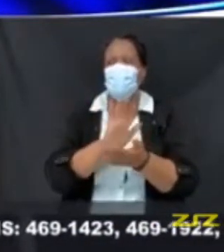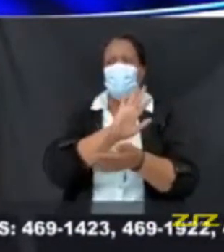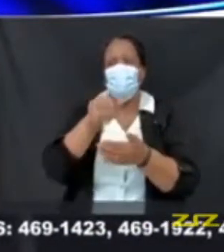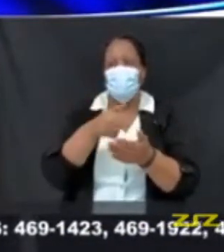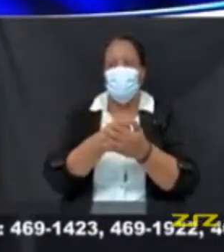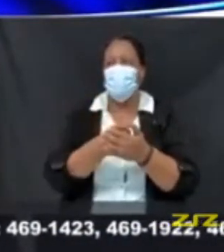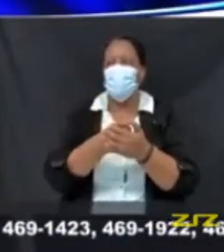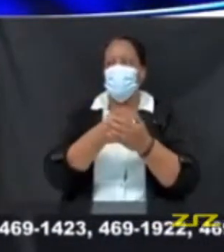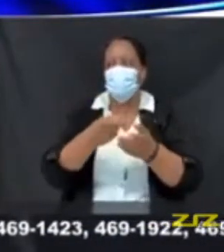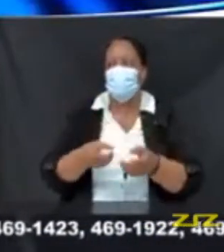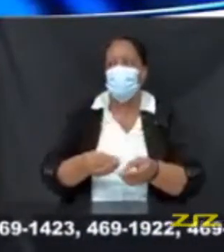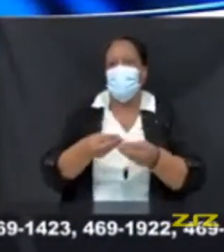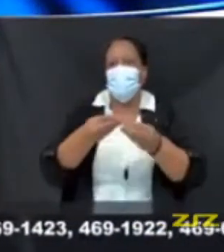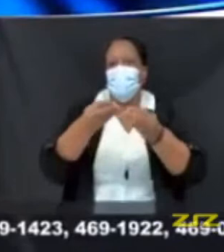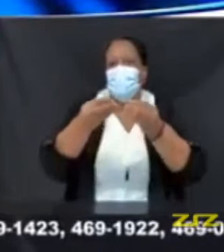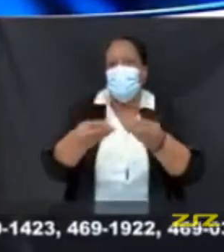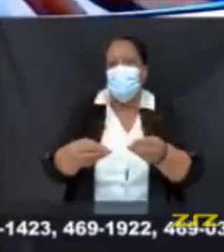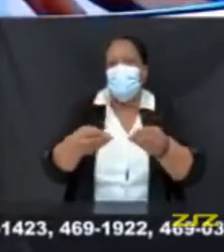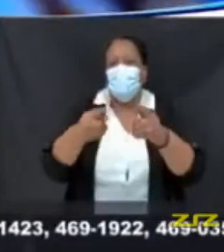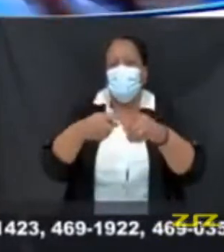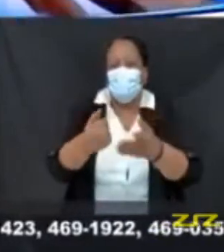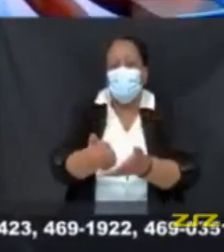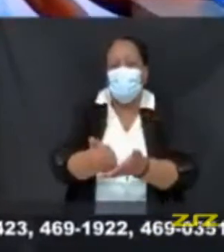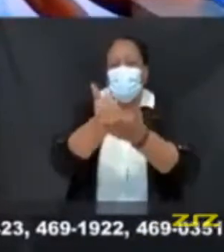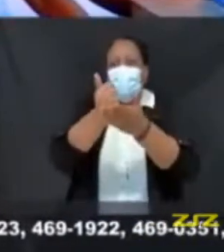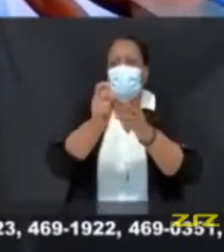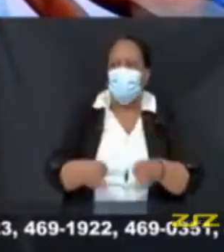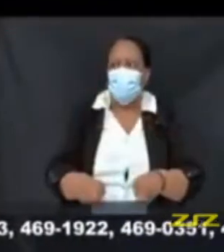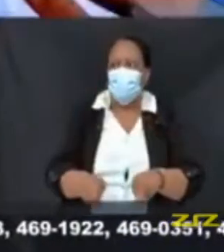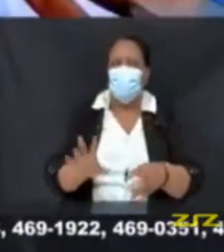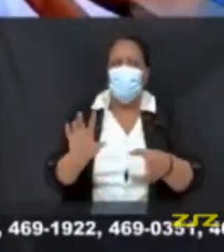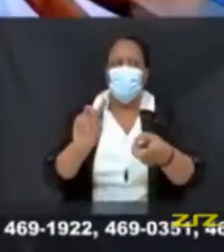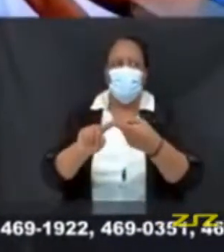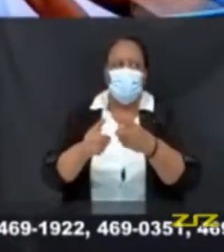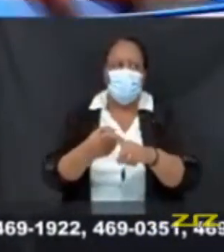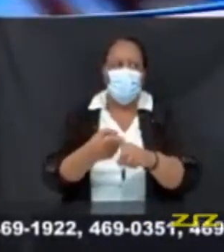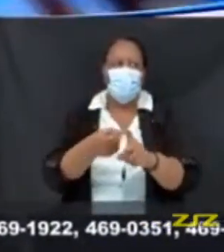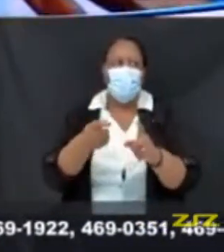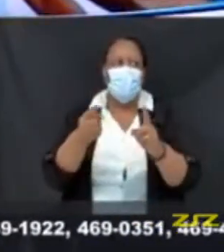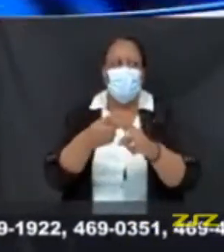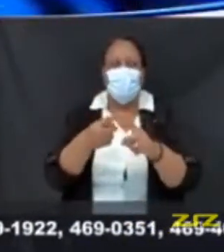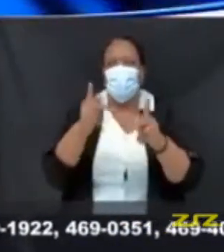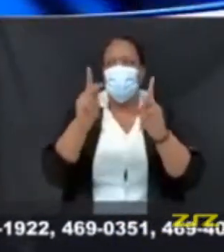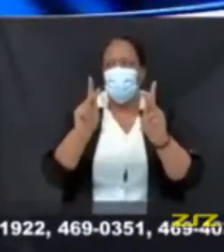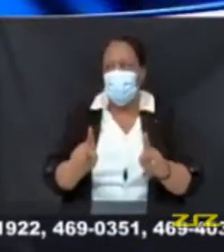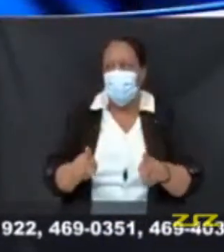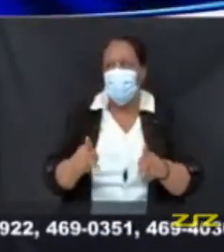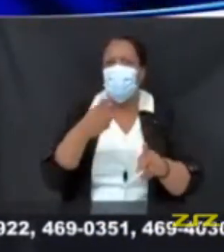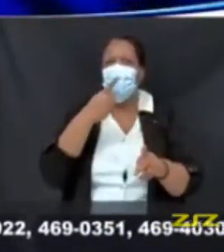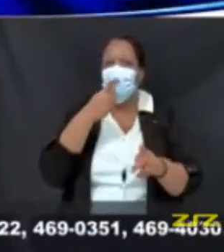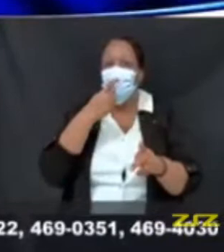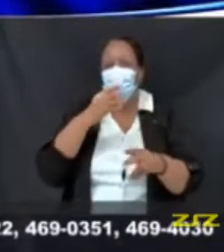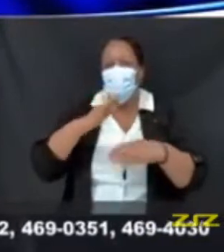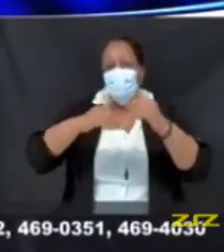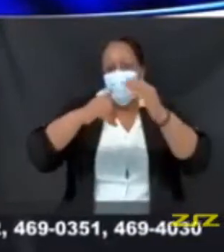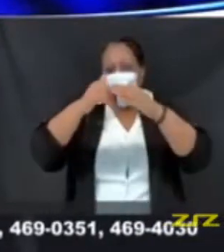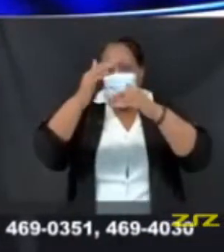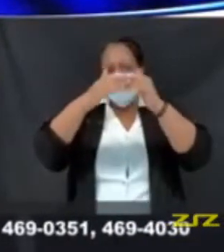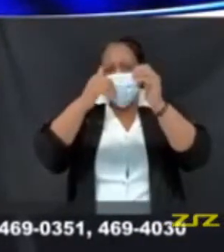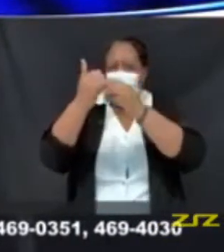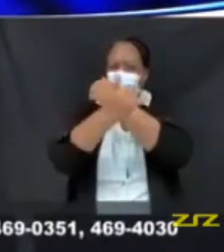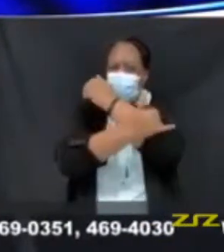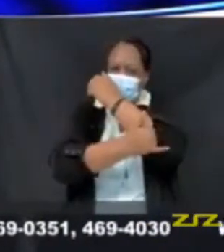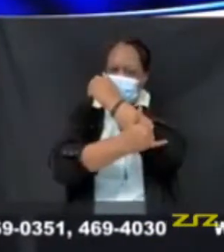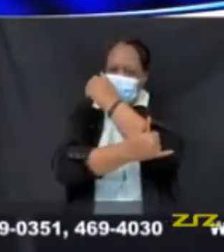a meaningful hand of cooperation, friendship, and funding to developing countries who must establish